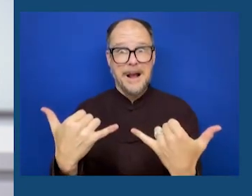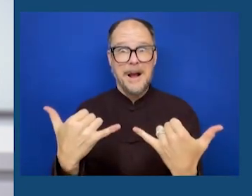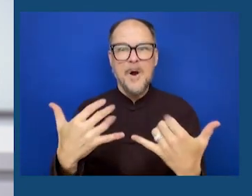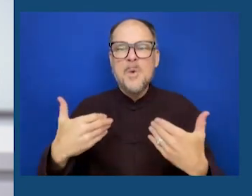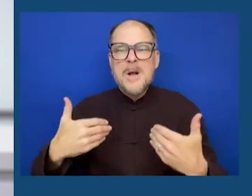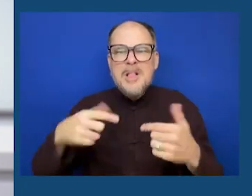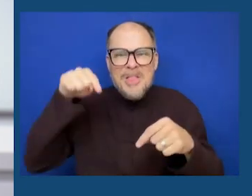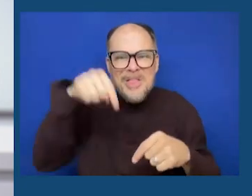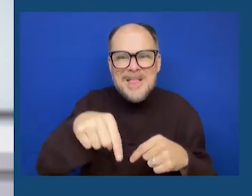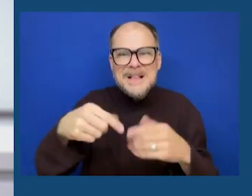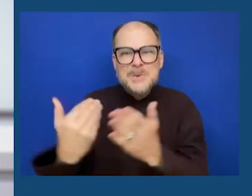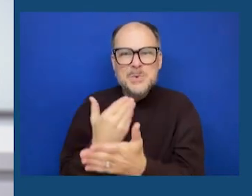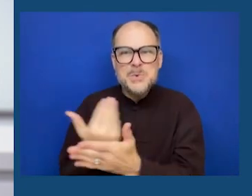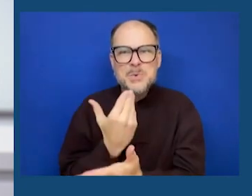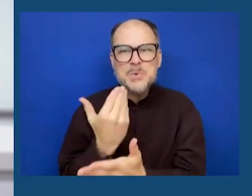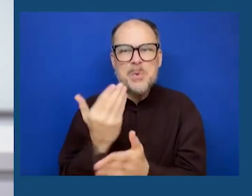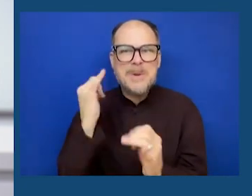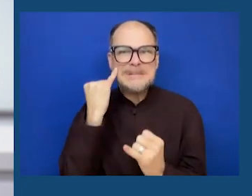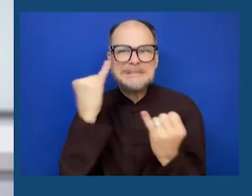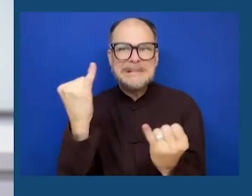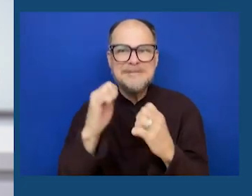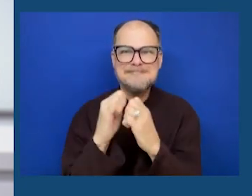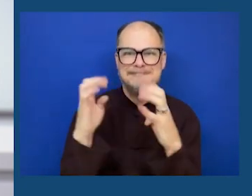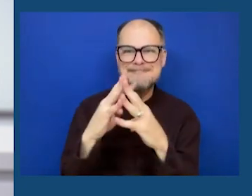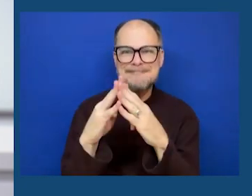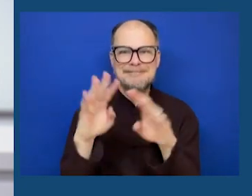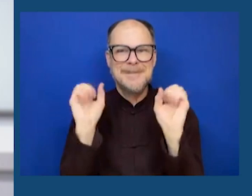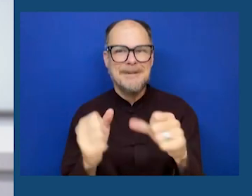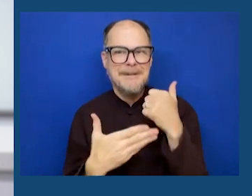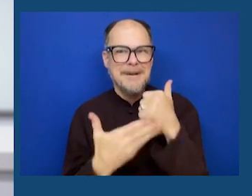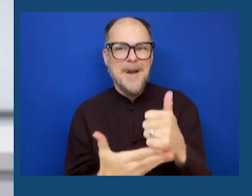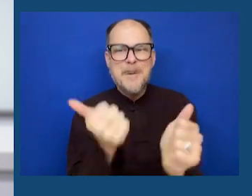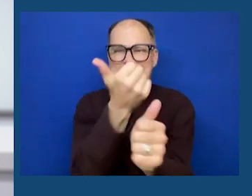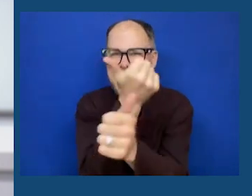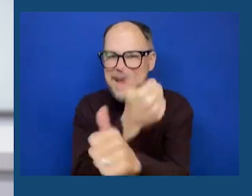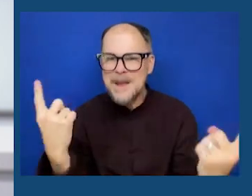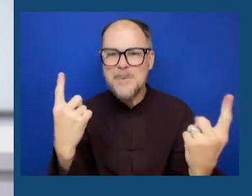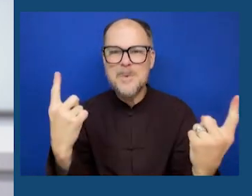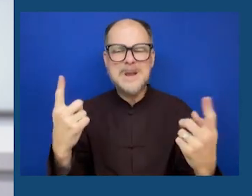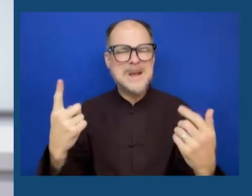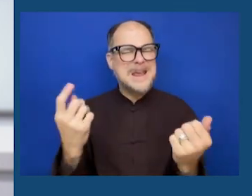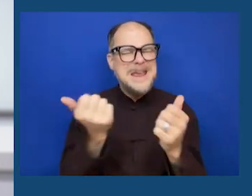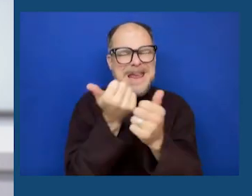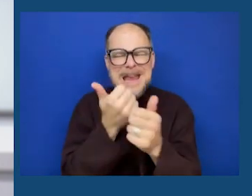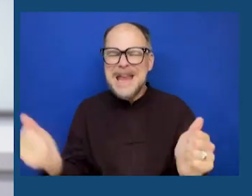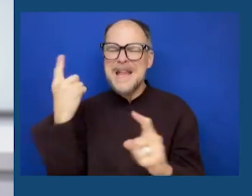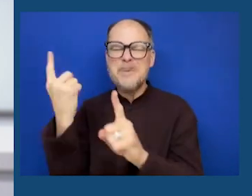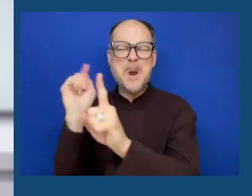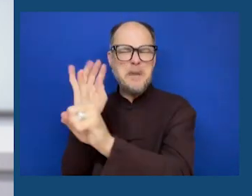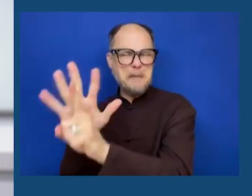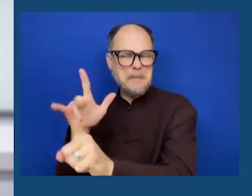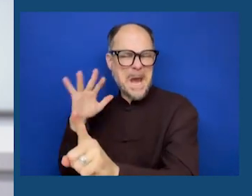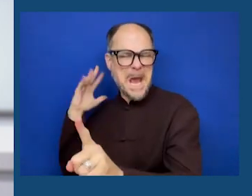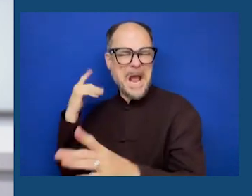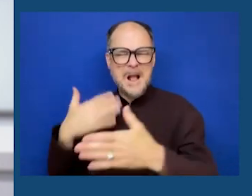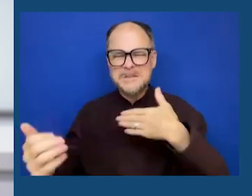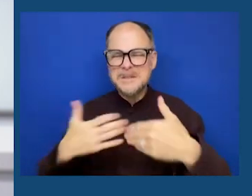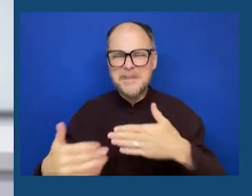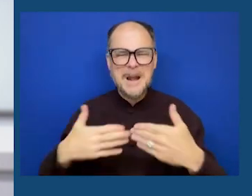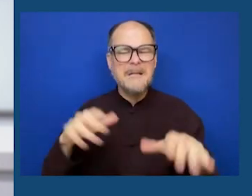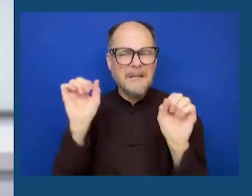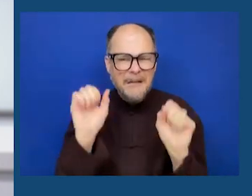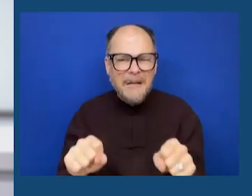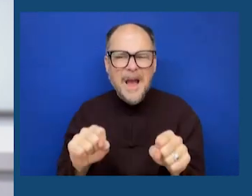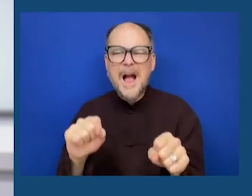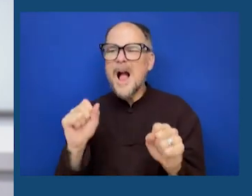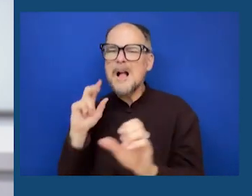every socioeconomic background who can find their way into these opportunities, starting out at CUNY or anywhere they want to go, at one of our SUNY